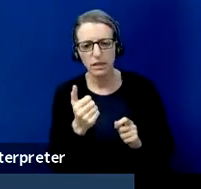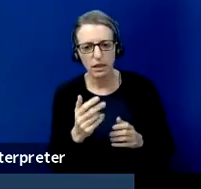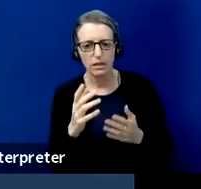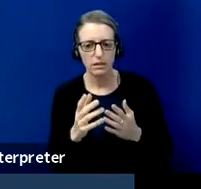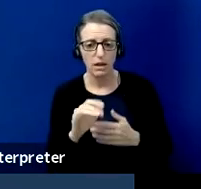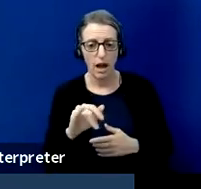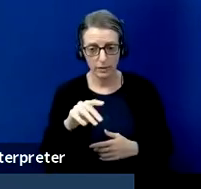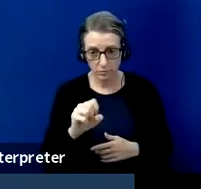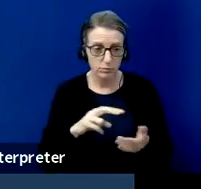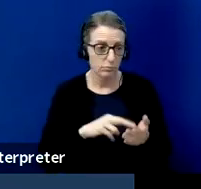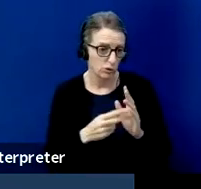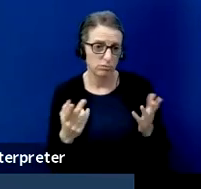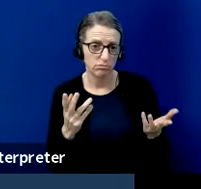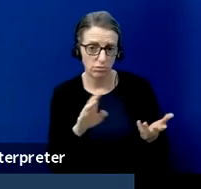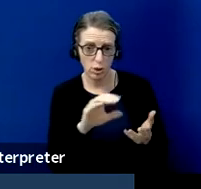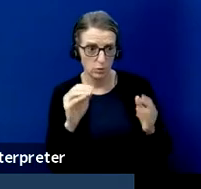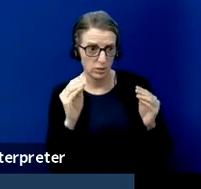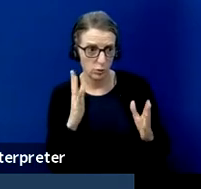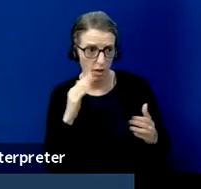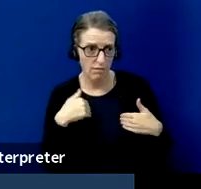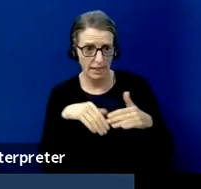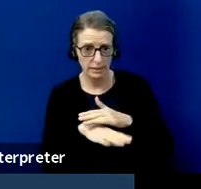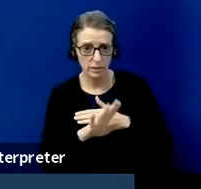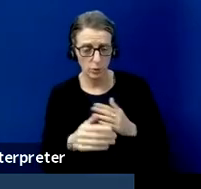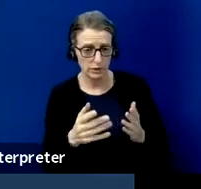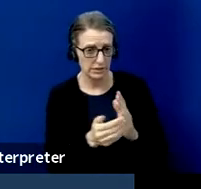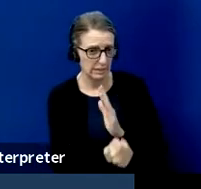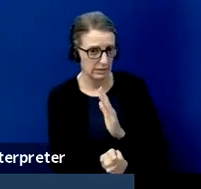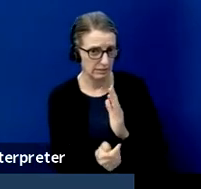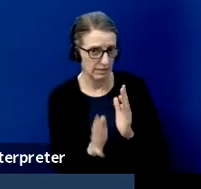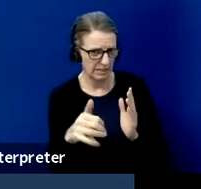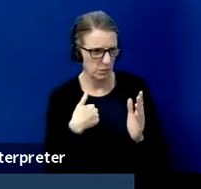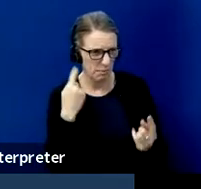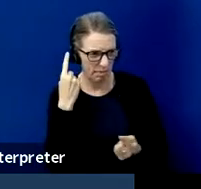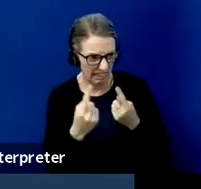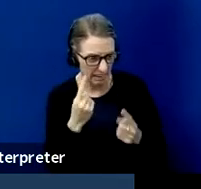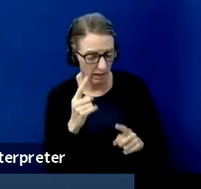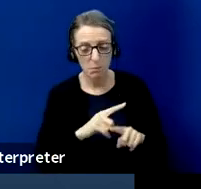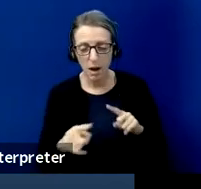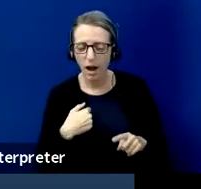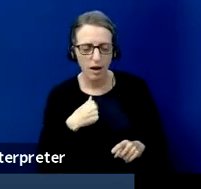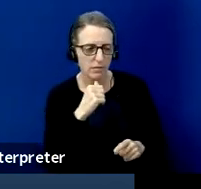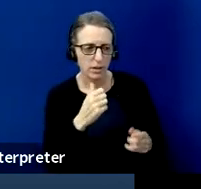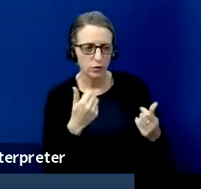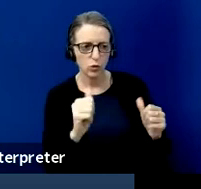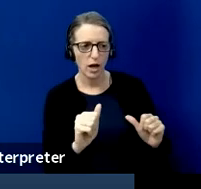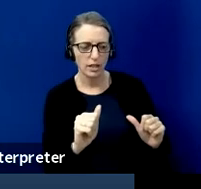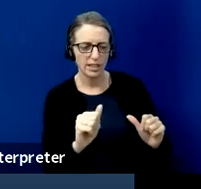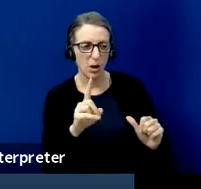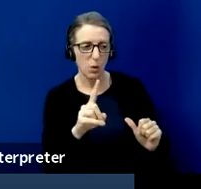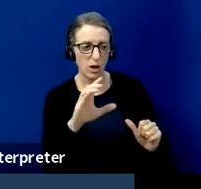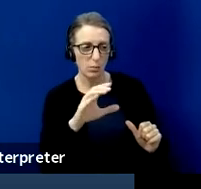skills in my thoughts. But I have not tried it to